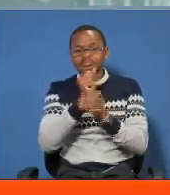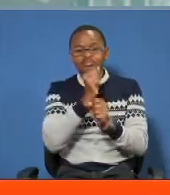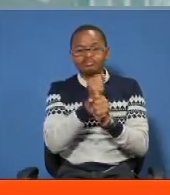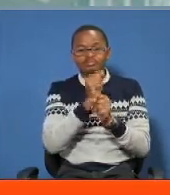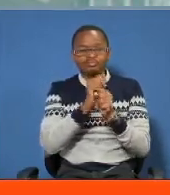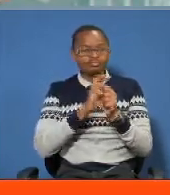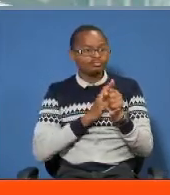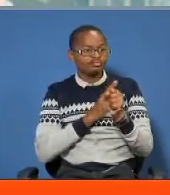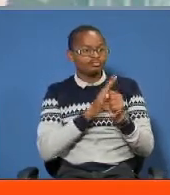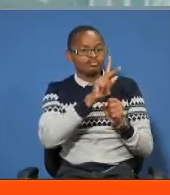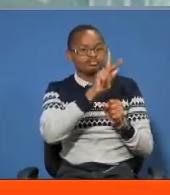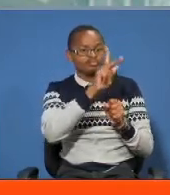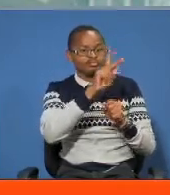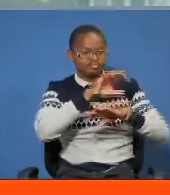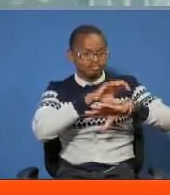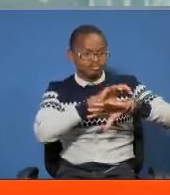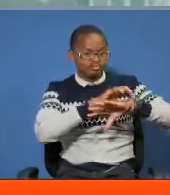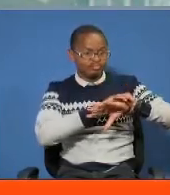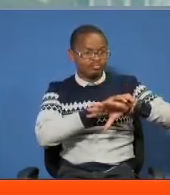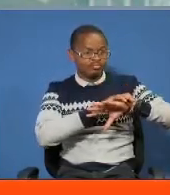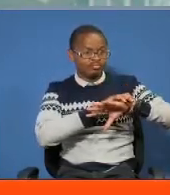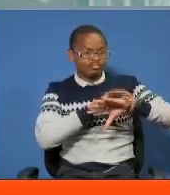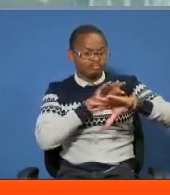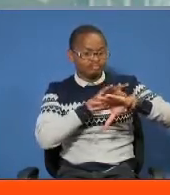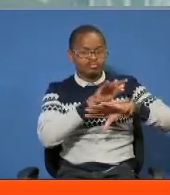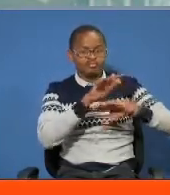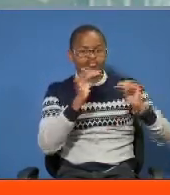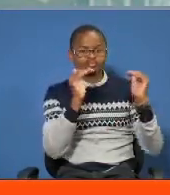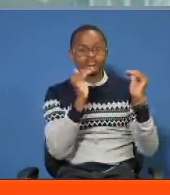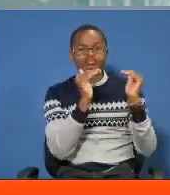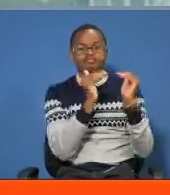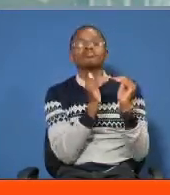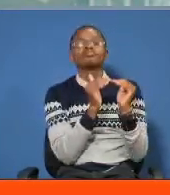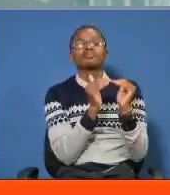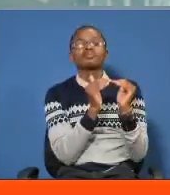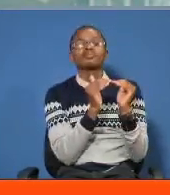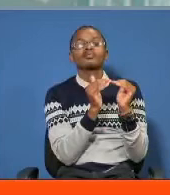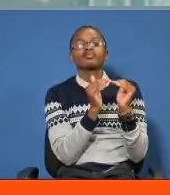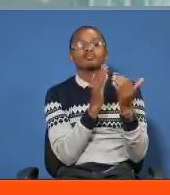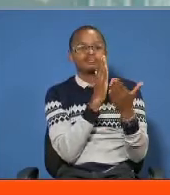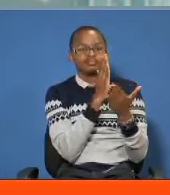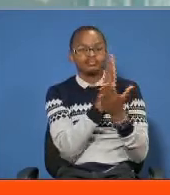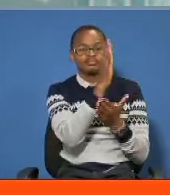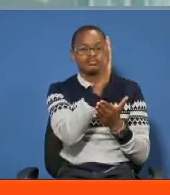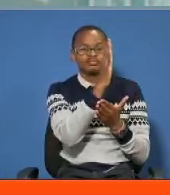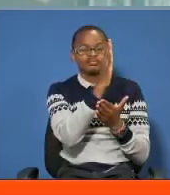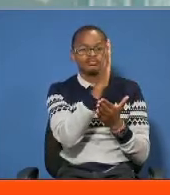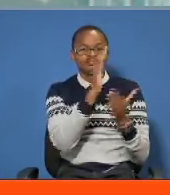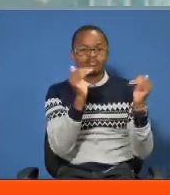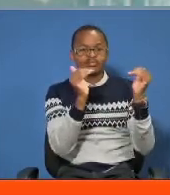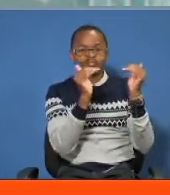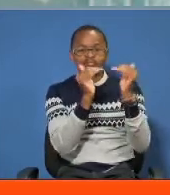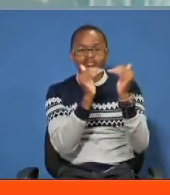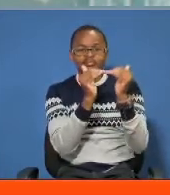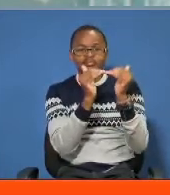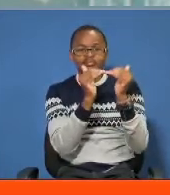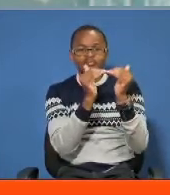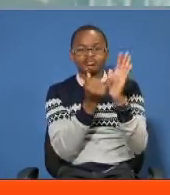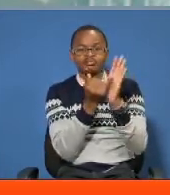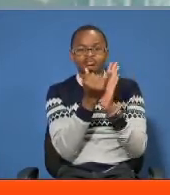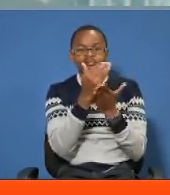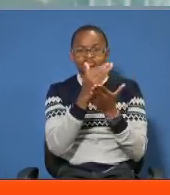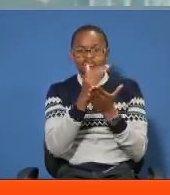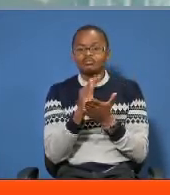that work. Kenya did fund, the early stage, all right, the validation stage. Now,